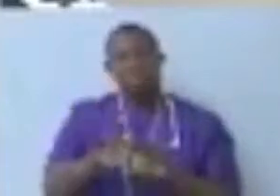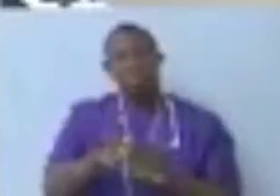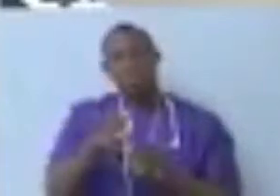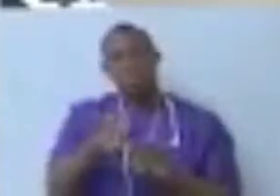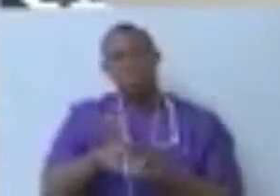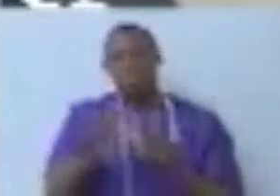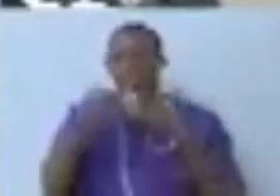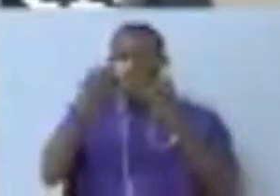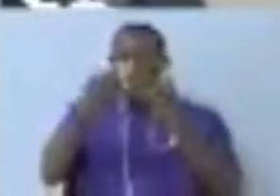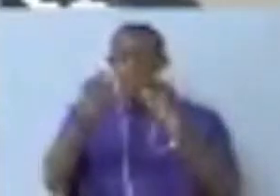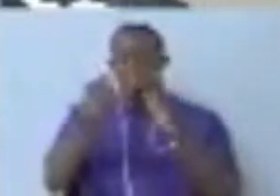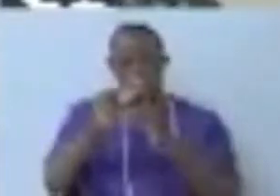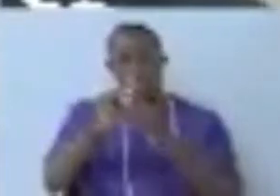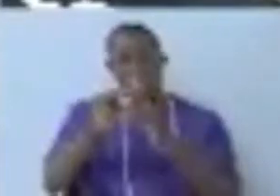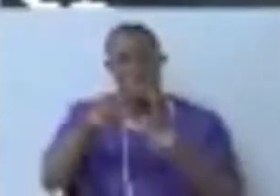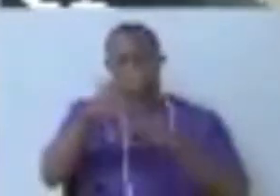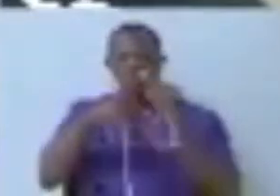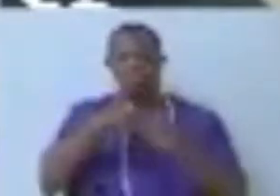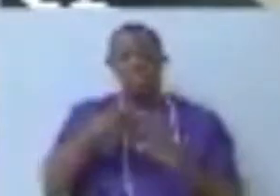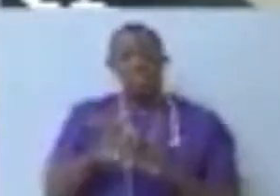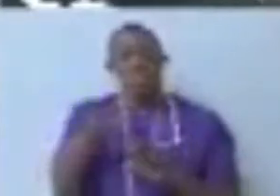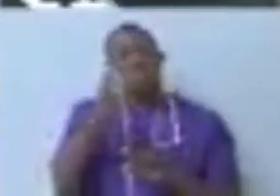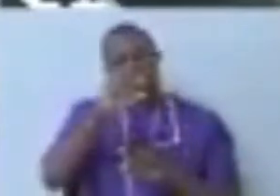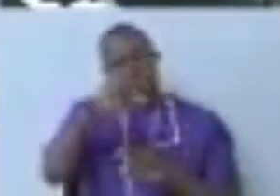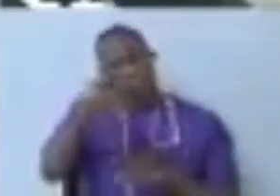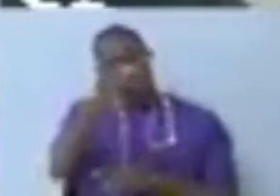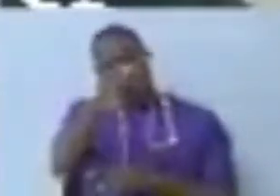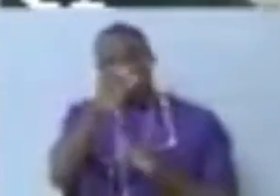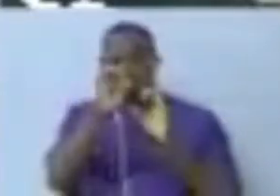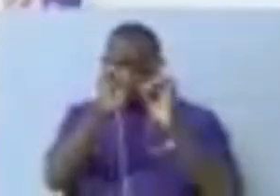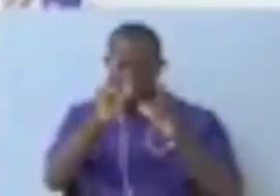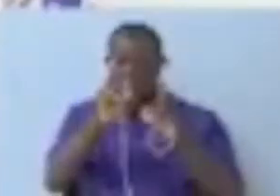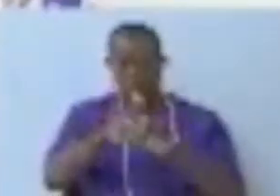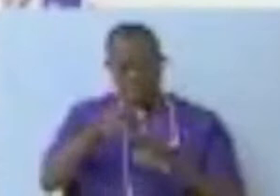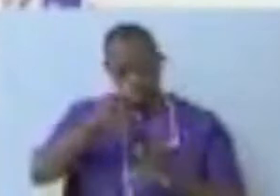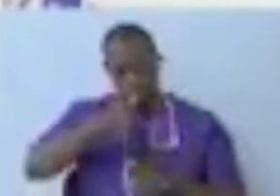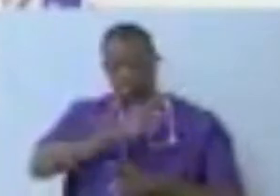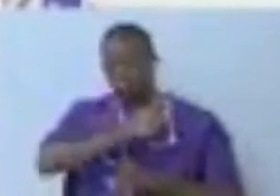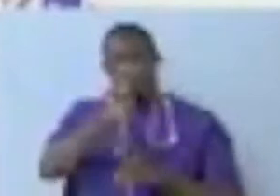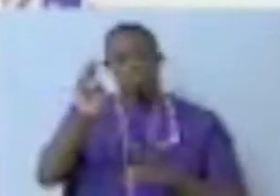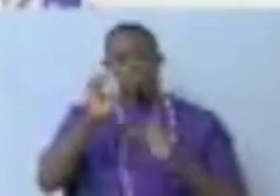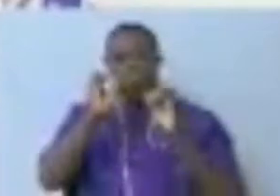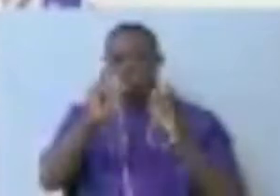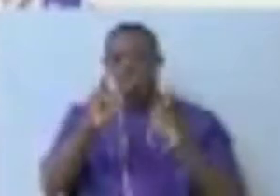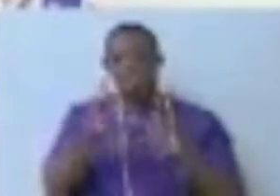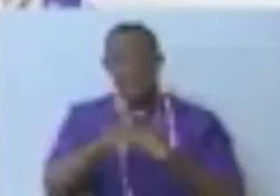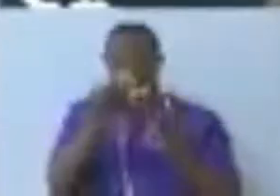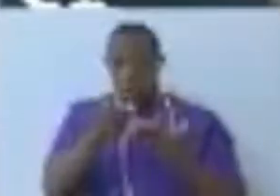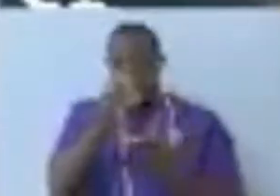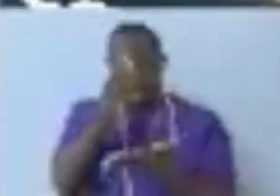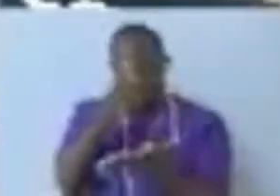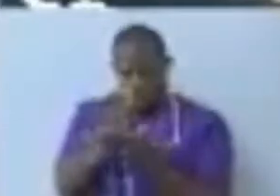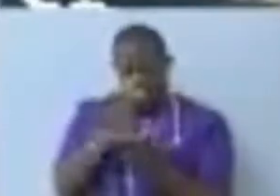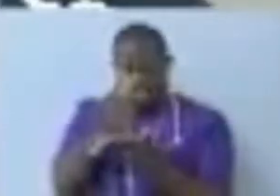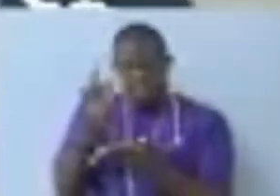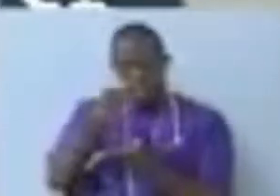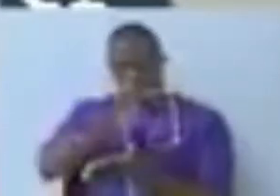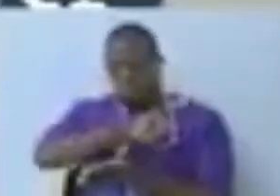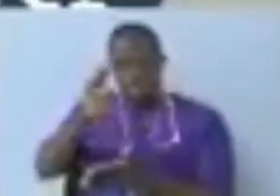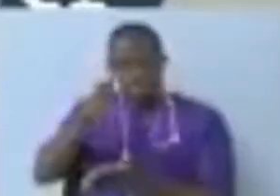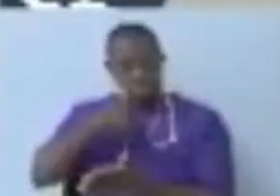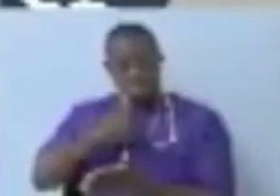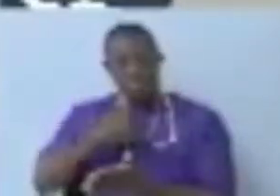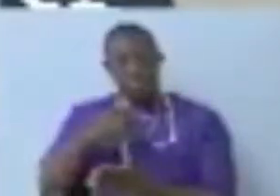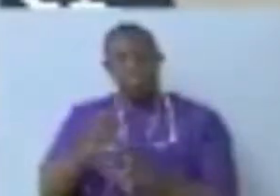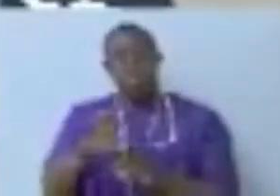it. Well, maybe for you it's okay, but for me it's not okay. In this case, it's the evidence, Mr. Jobarteh. When